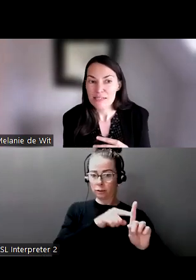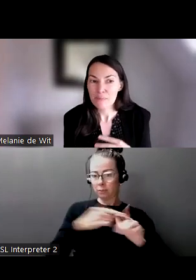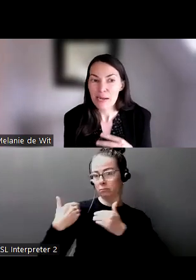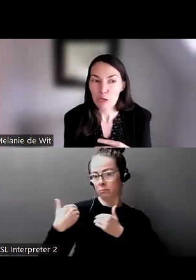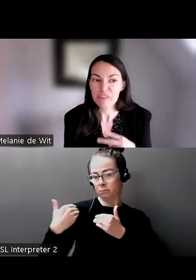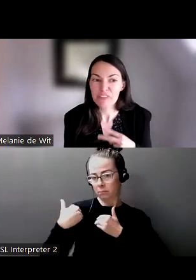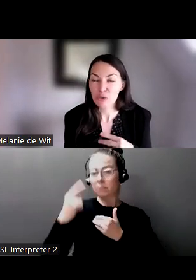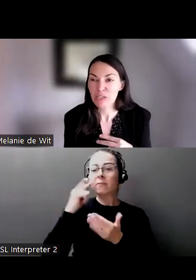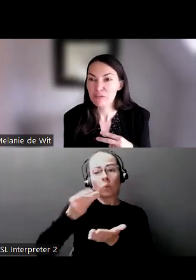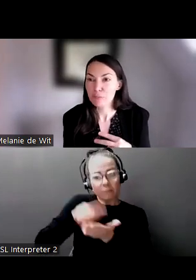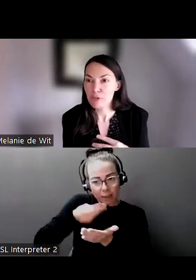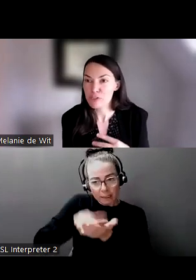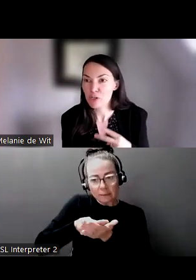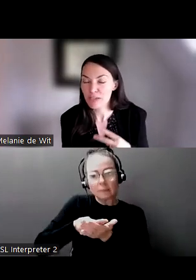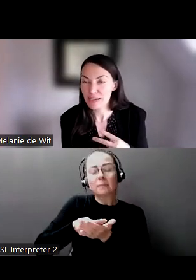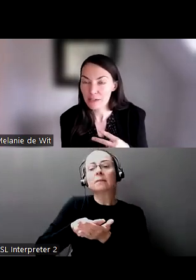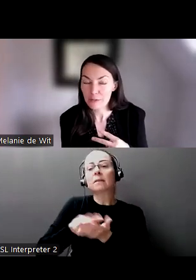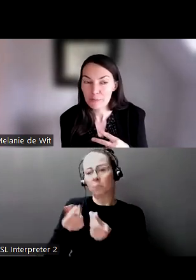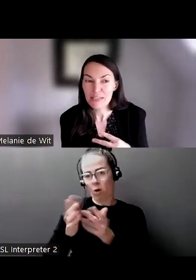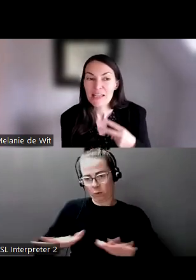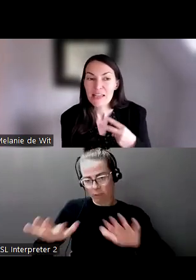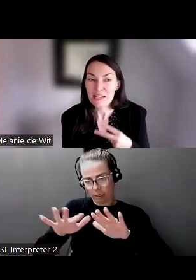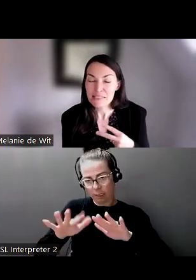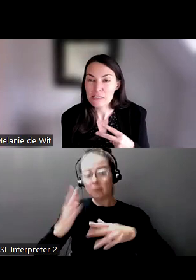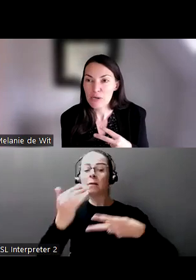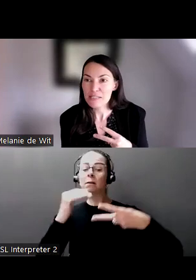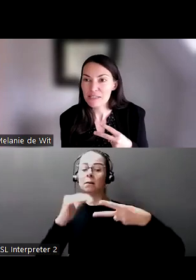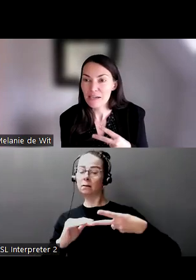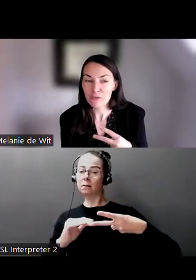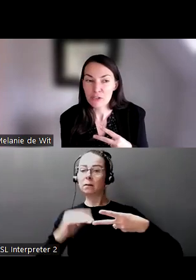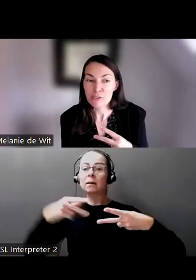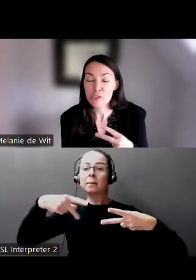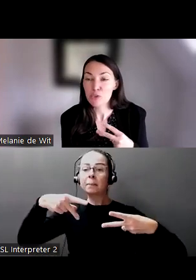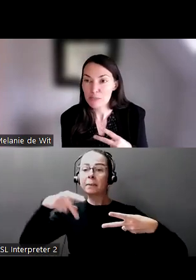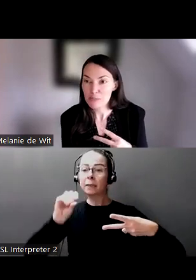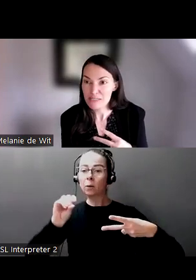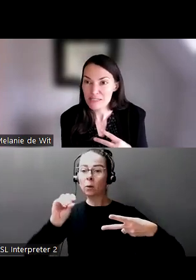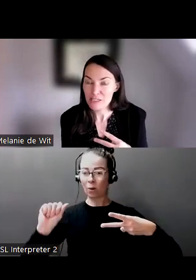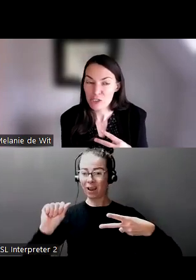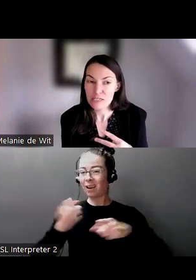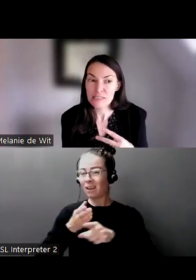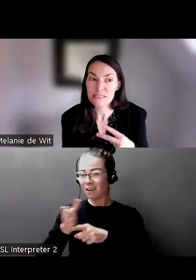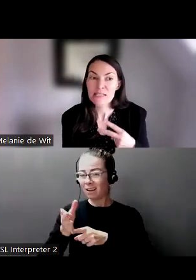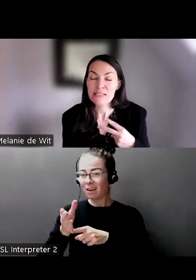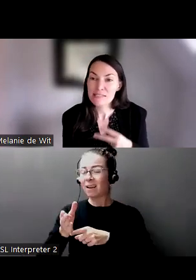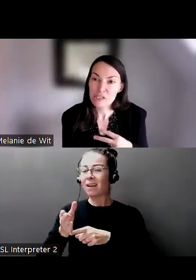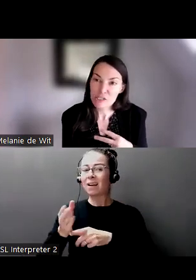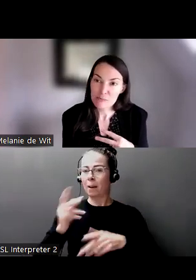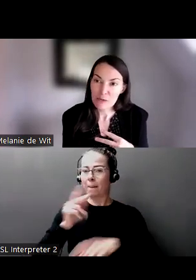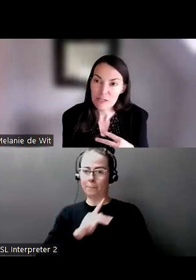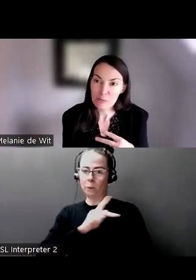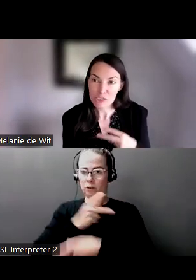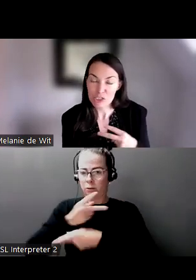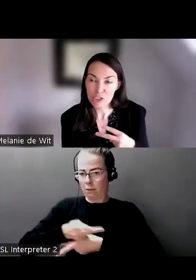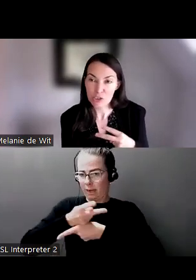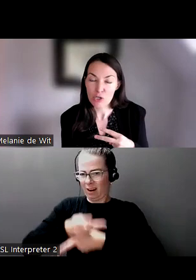one is a power of attorney for personal care. That's going to govern treatment decisions, decisions